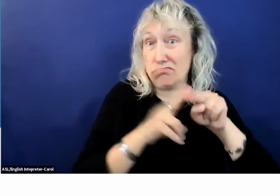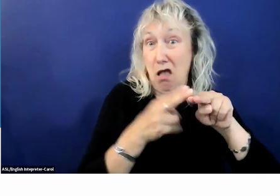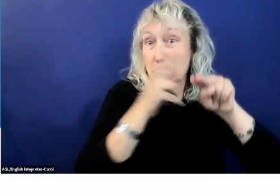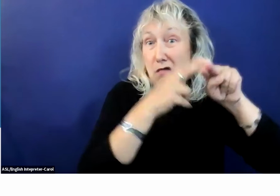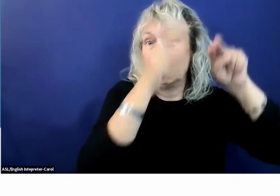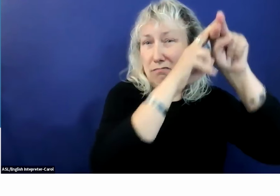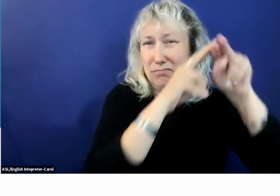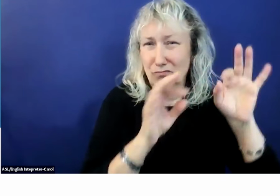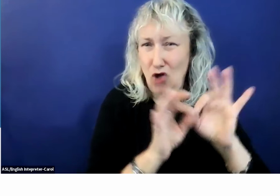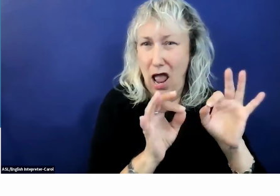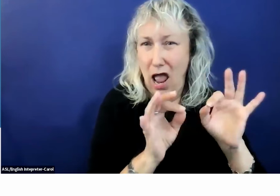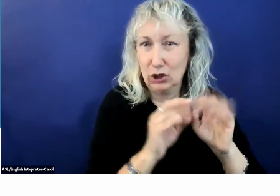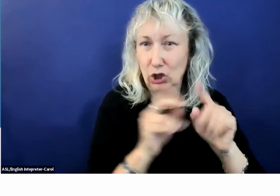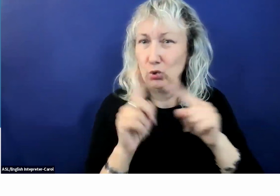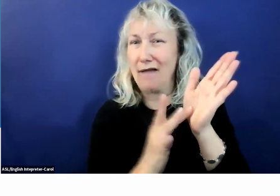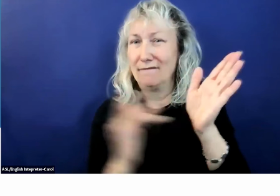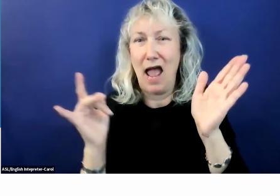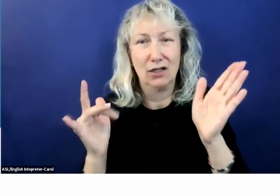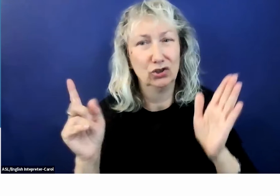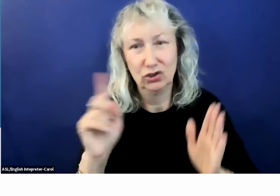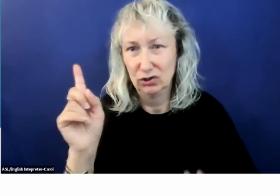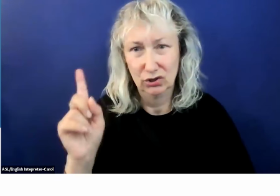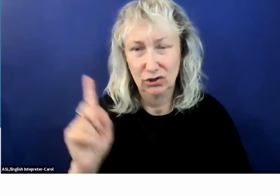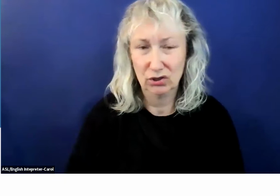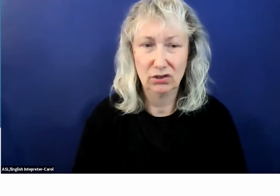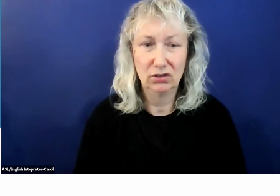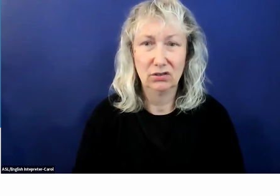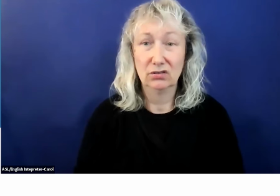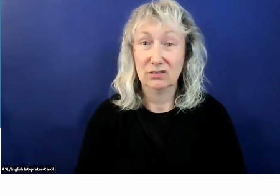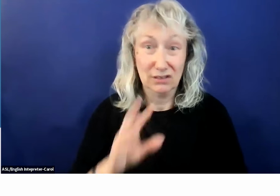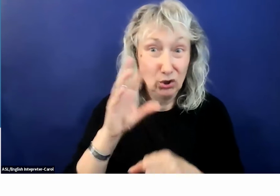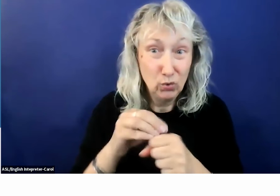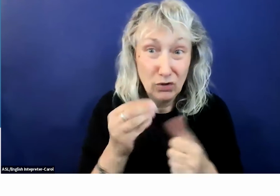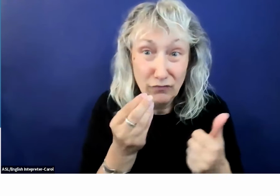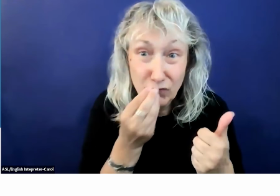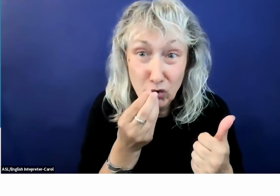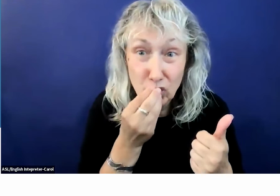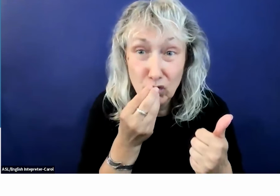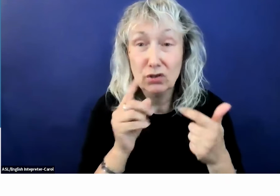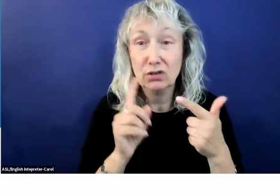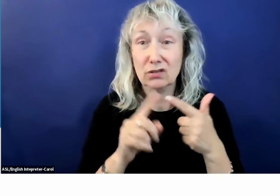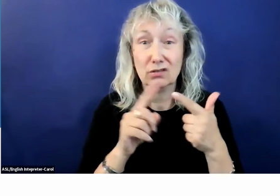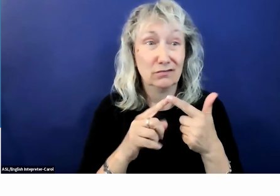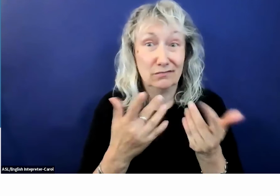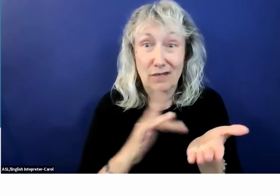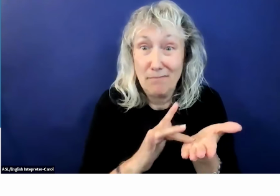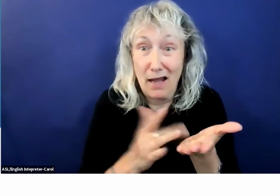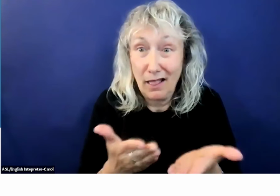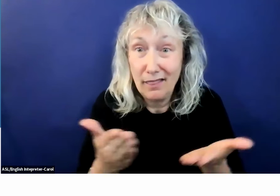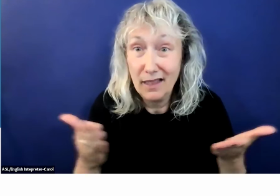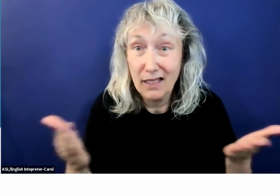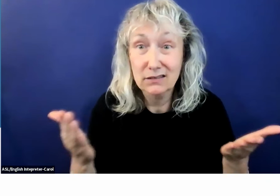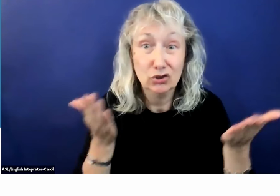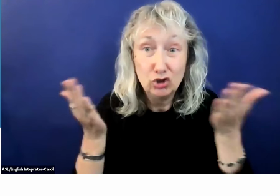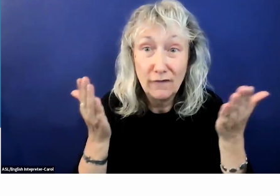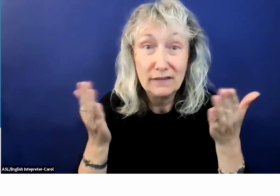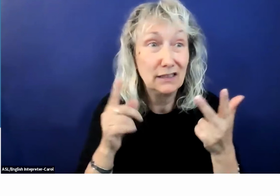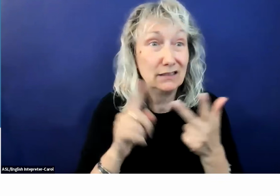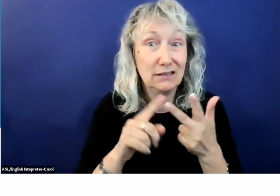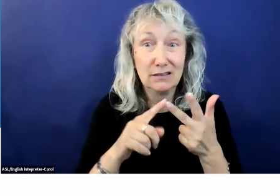essential consumer good or service includes food, medical supplies and services,